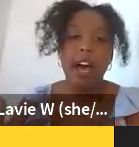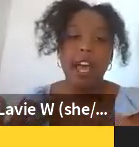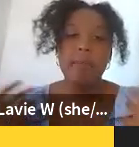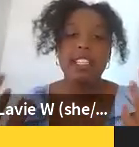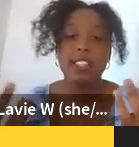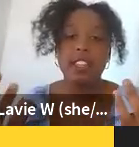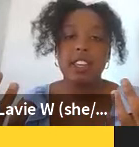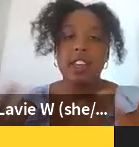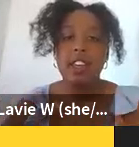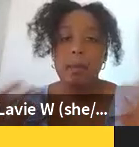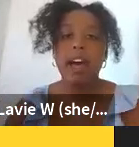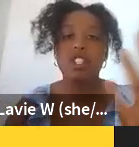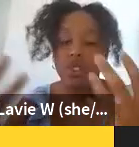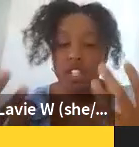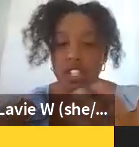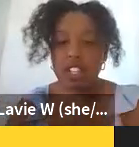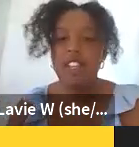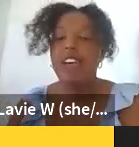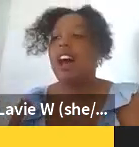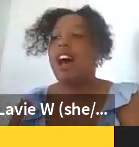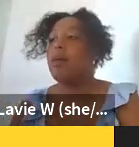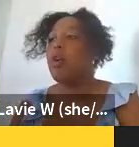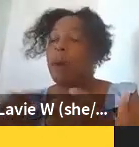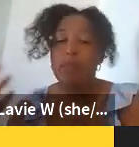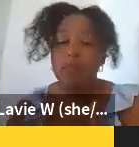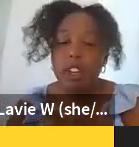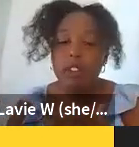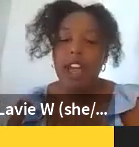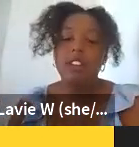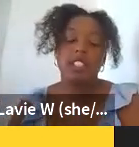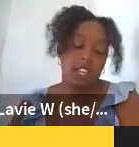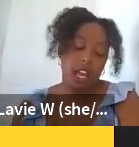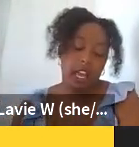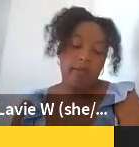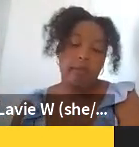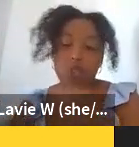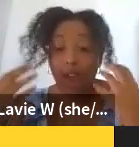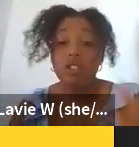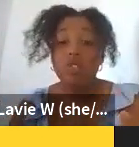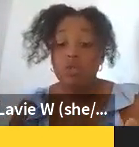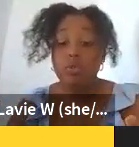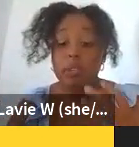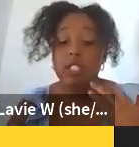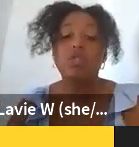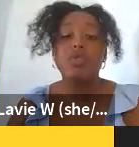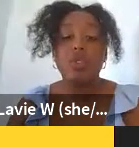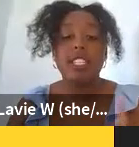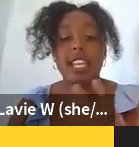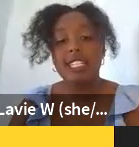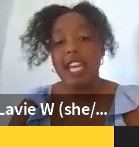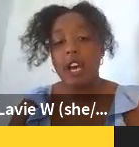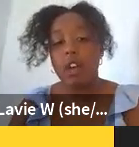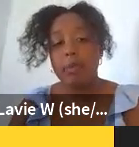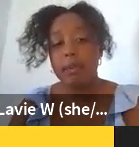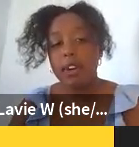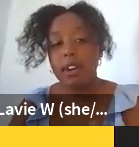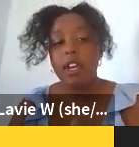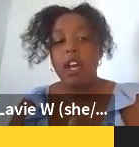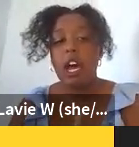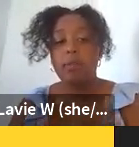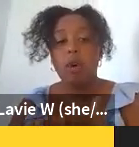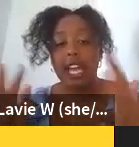I do my best thinking by stretching or by moving around. Please do try to get it down on